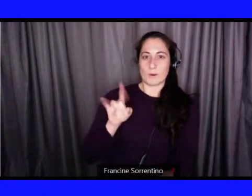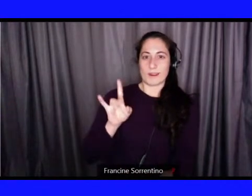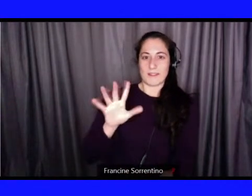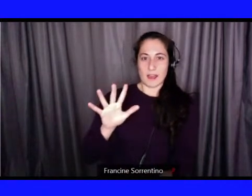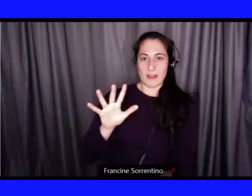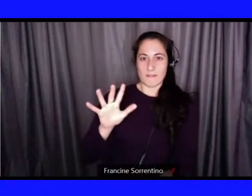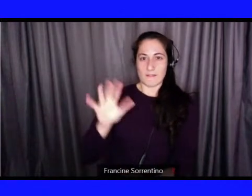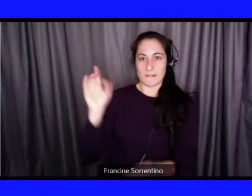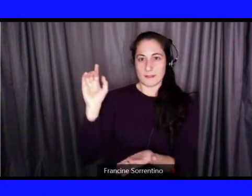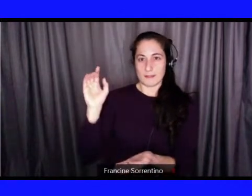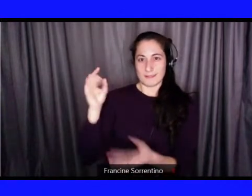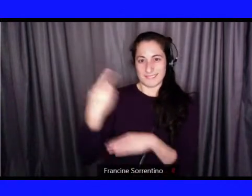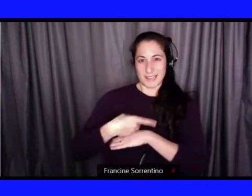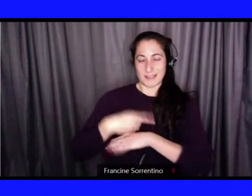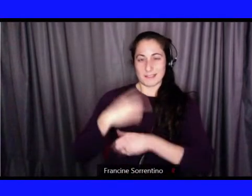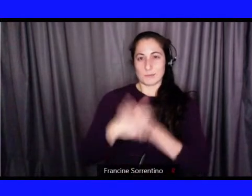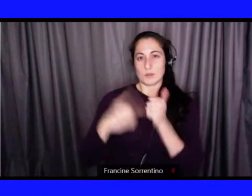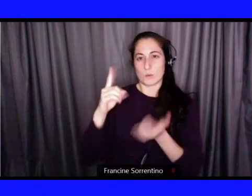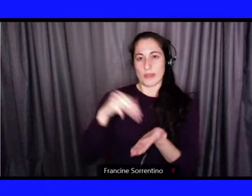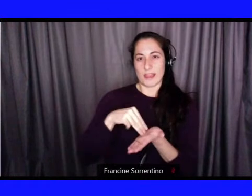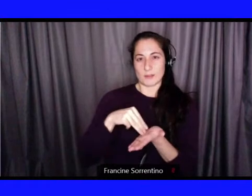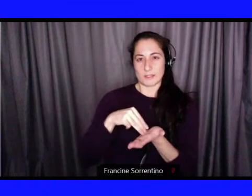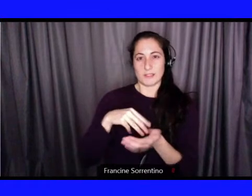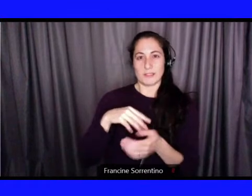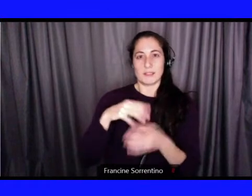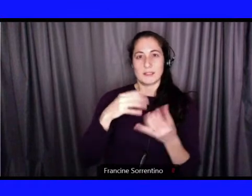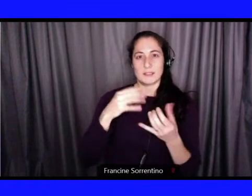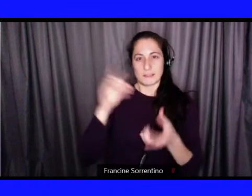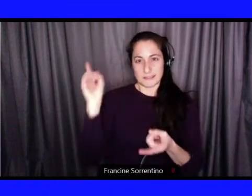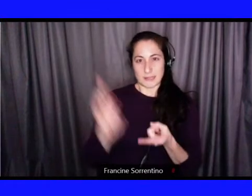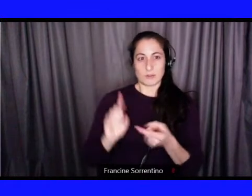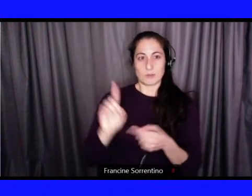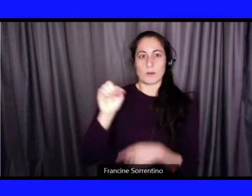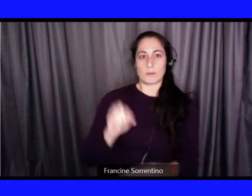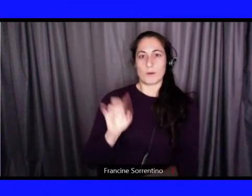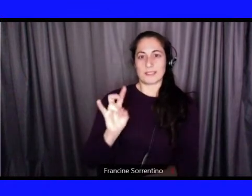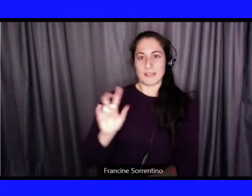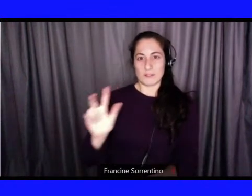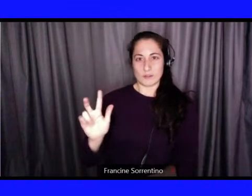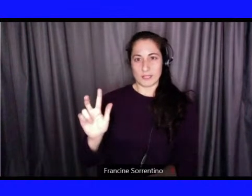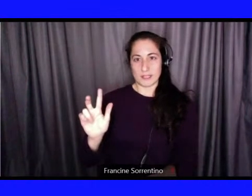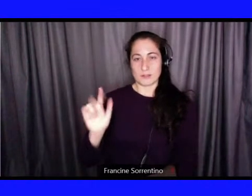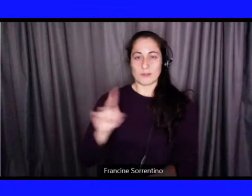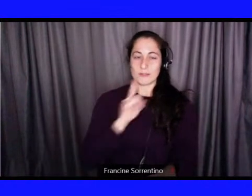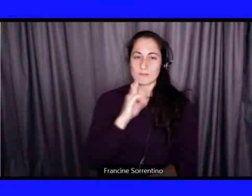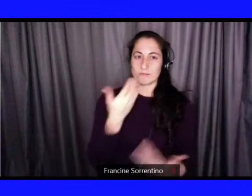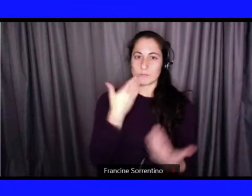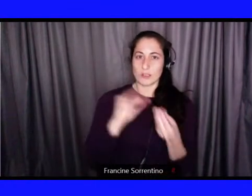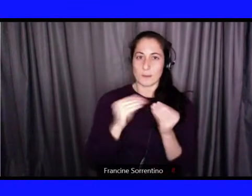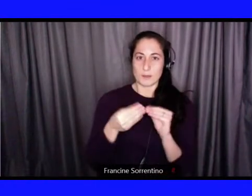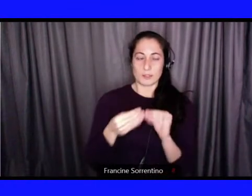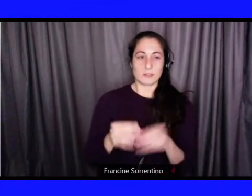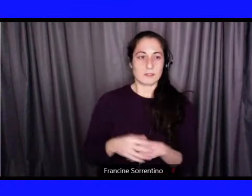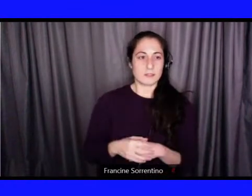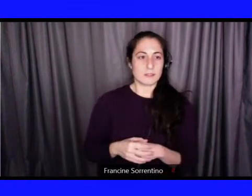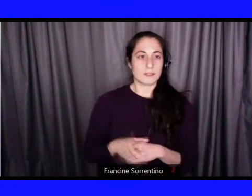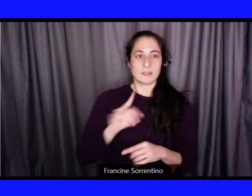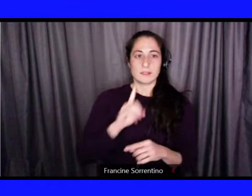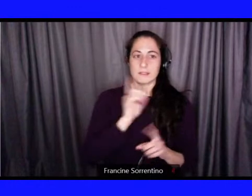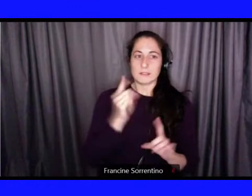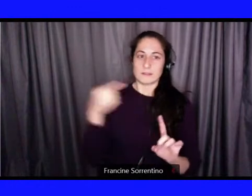welcoming folks back to our in-person clinics. But it is rebounding from 61% to